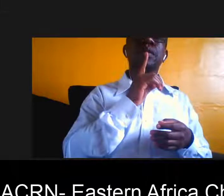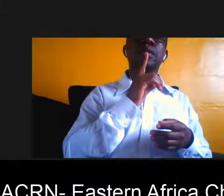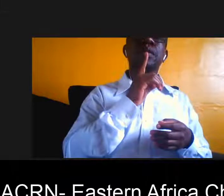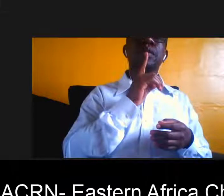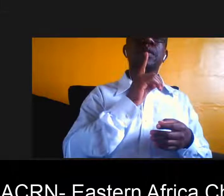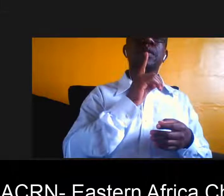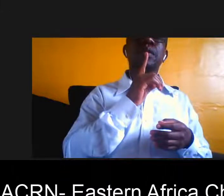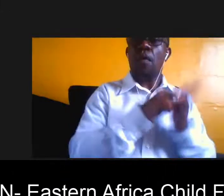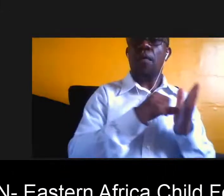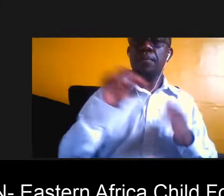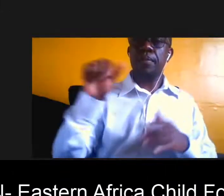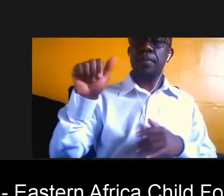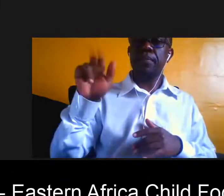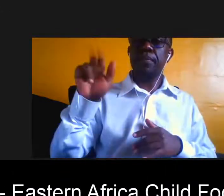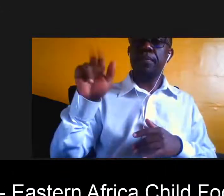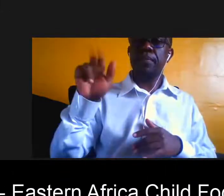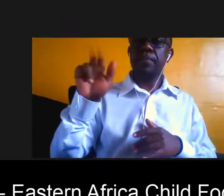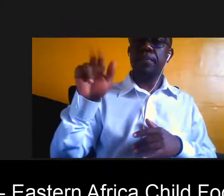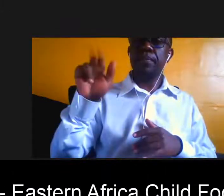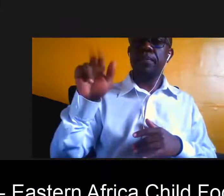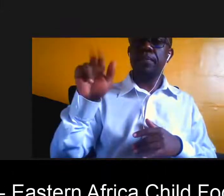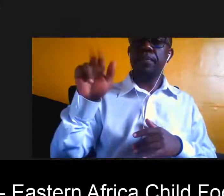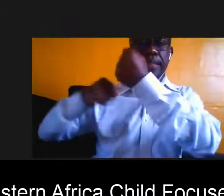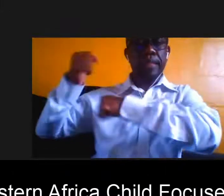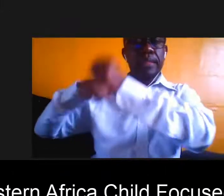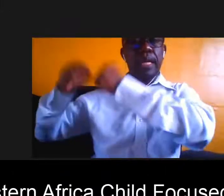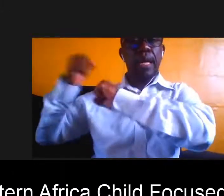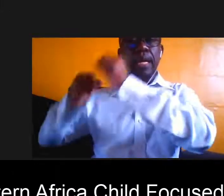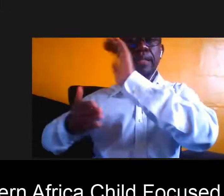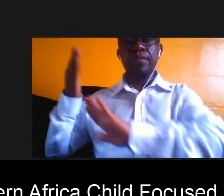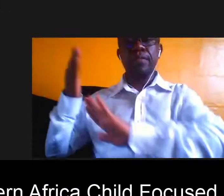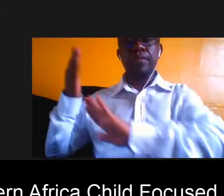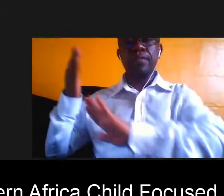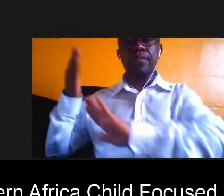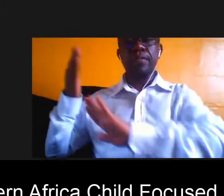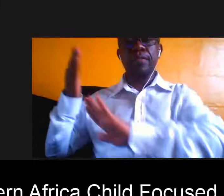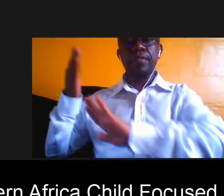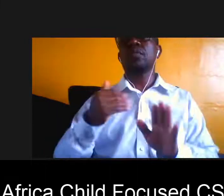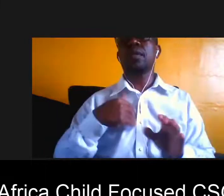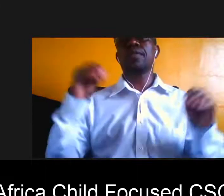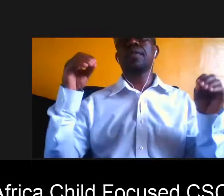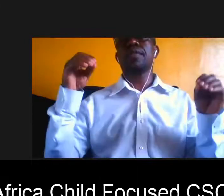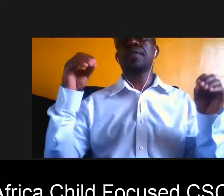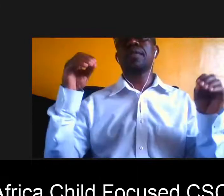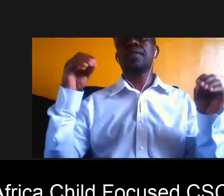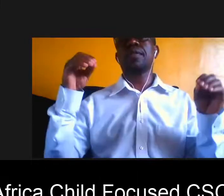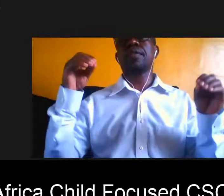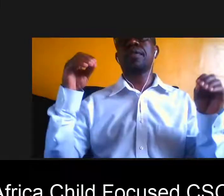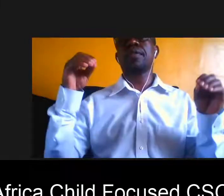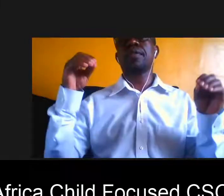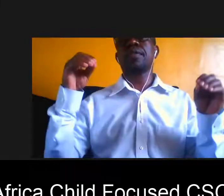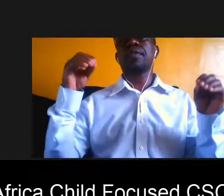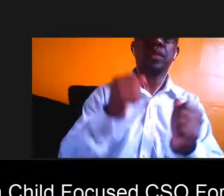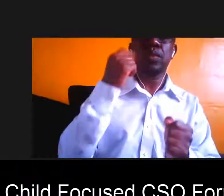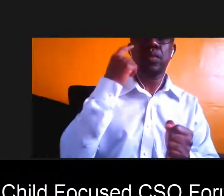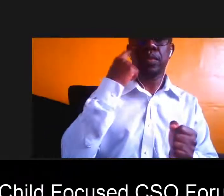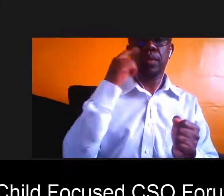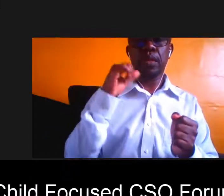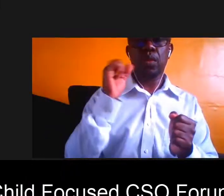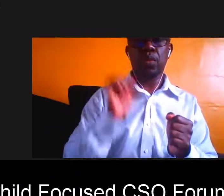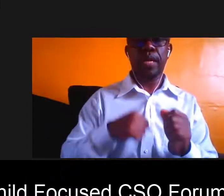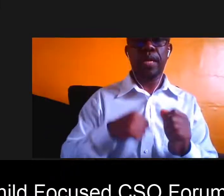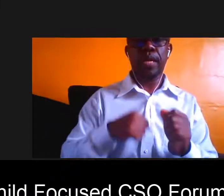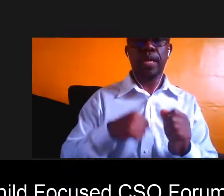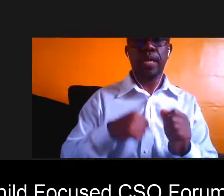need you as AU to respond. We need to have a clear strategy on how we can advocate clearly beyond the